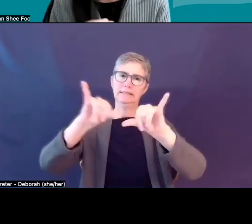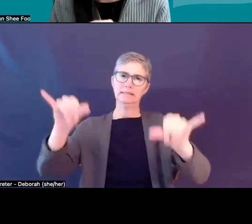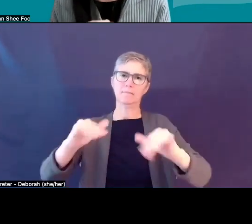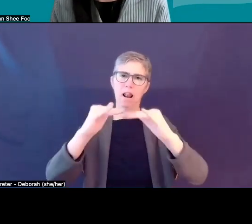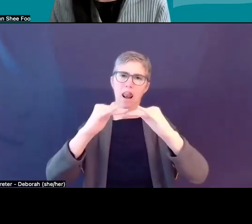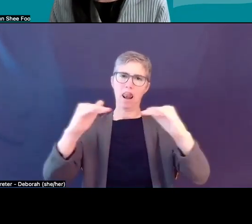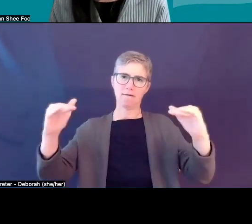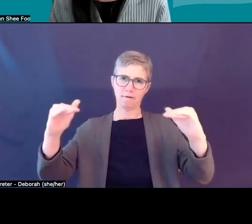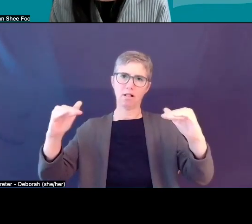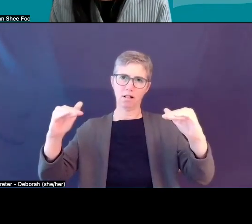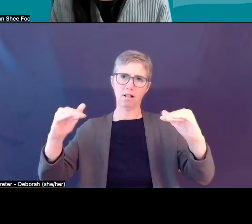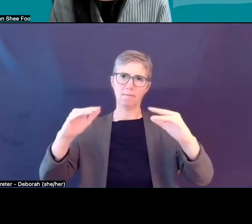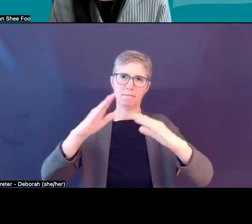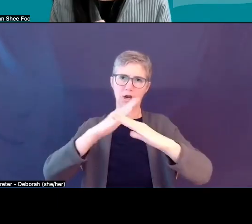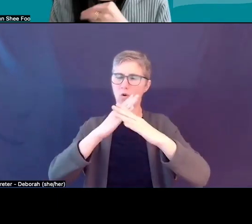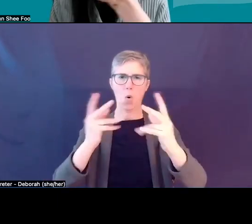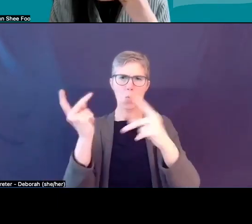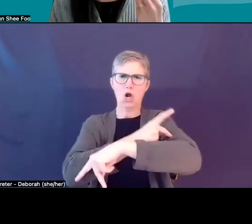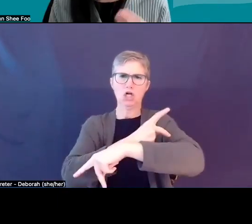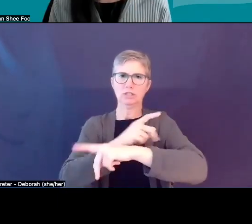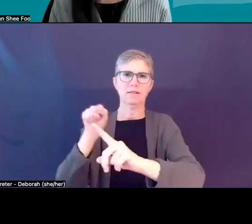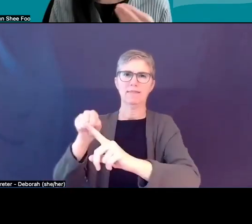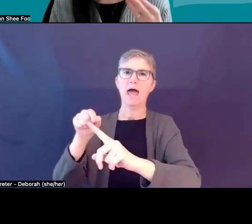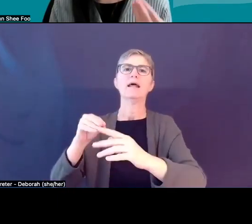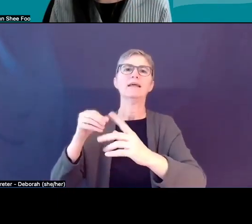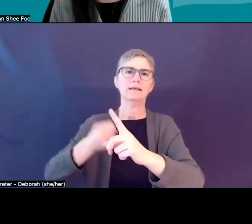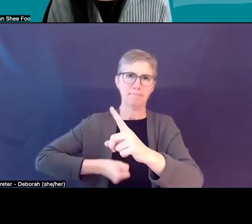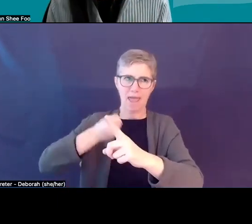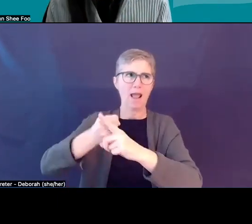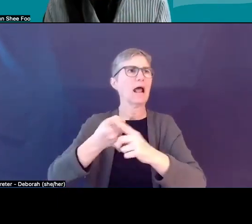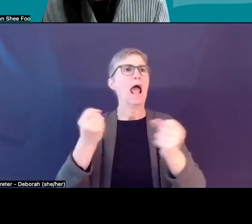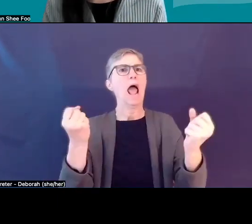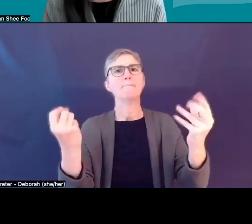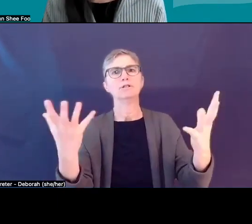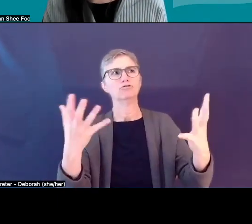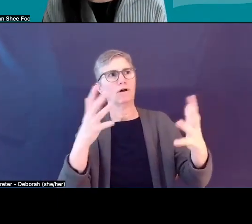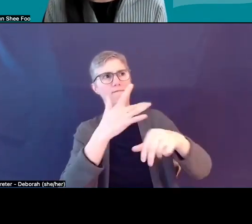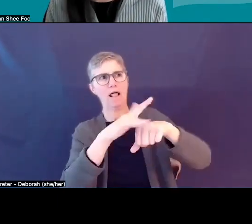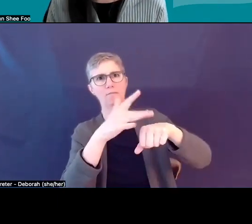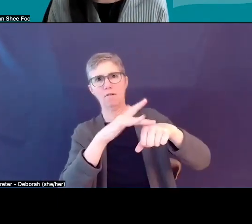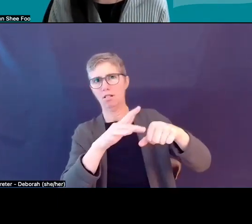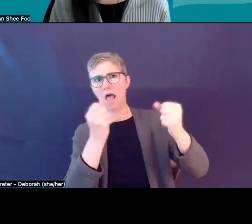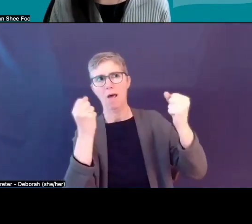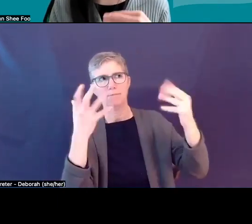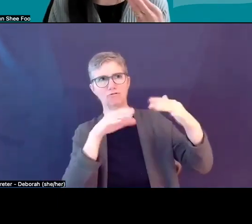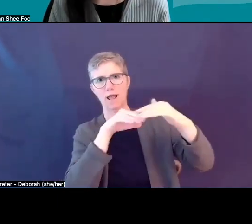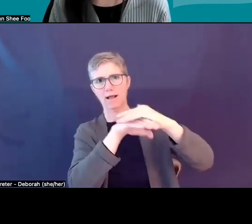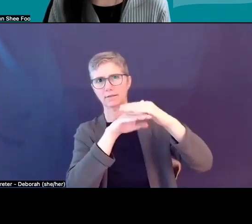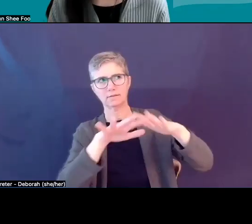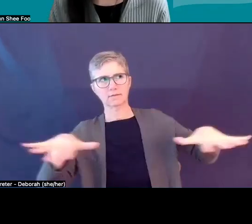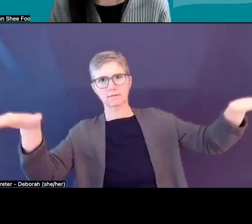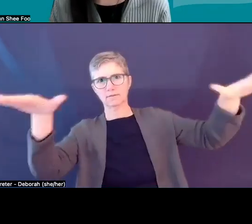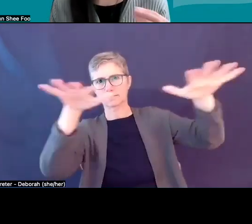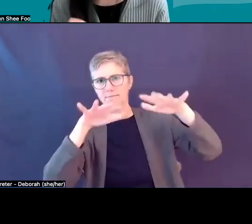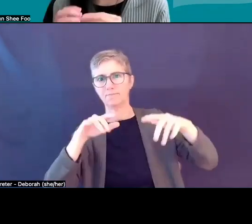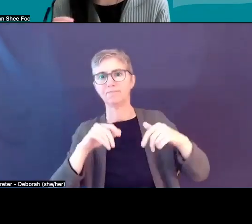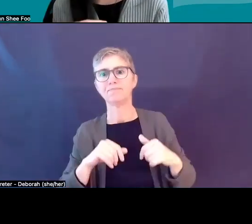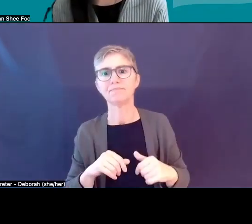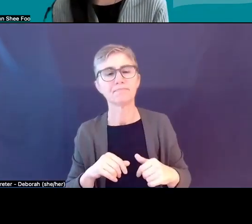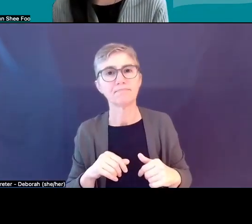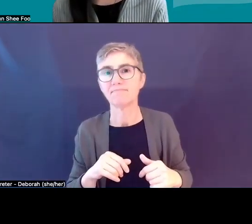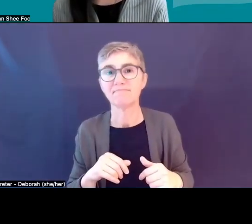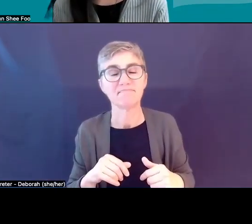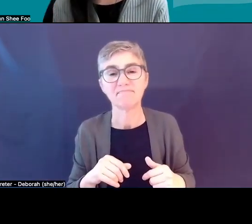rate limiting factor. The most willing patient and provider are not going to find